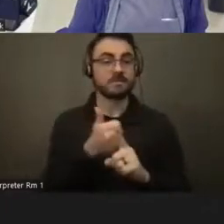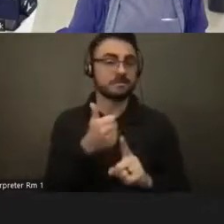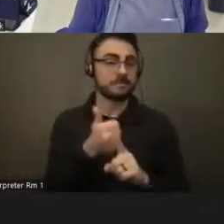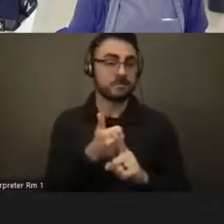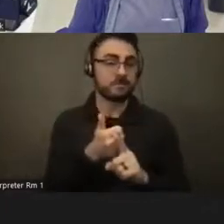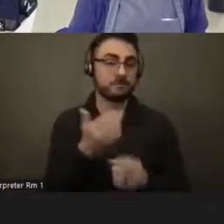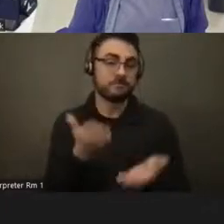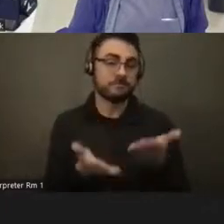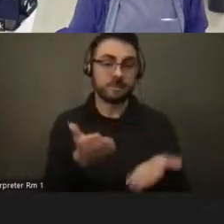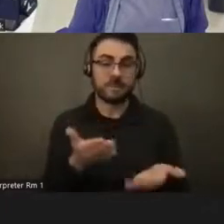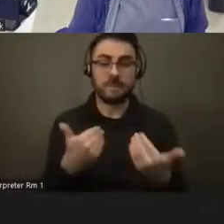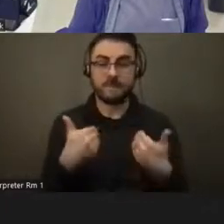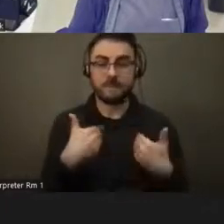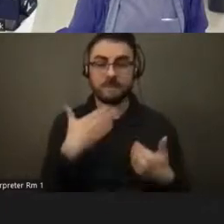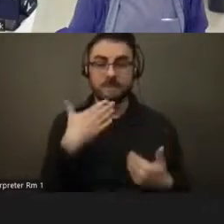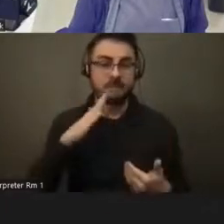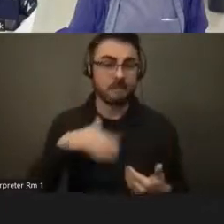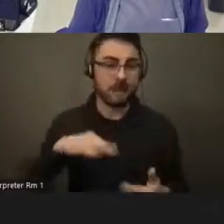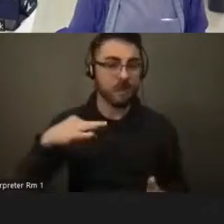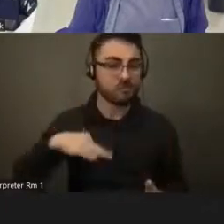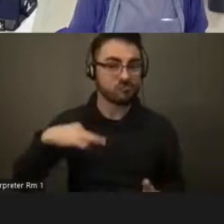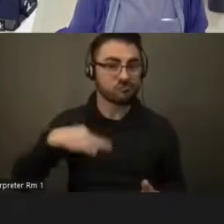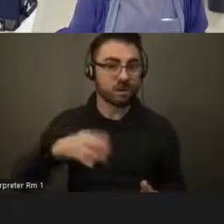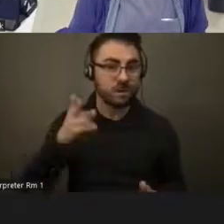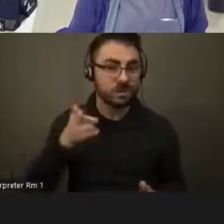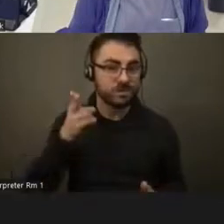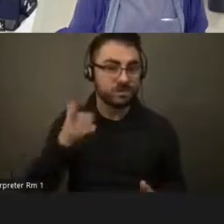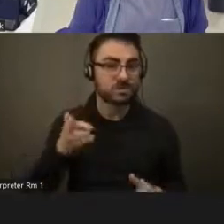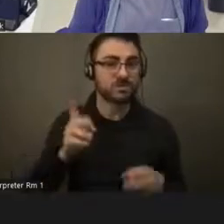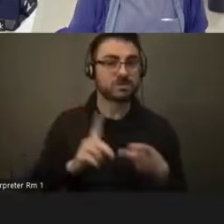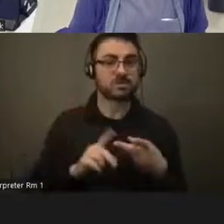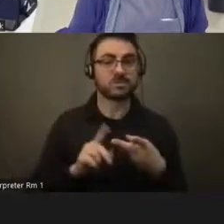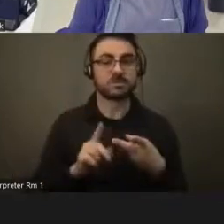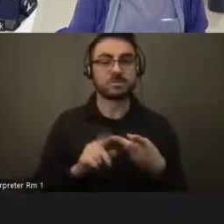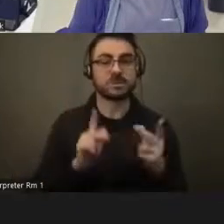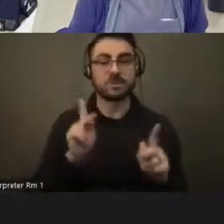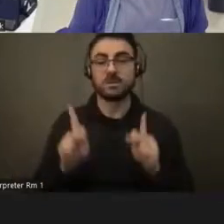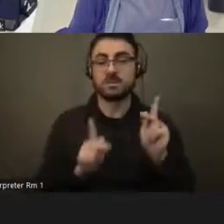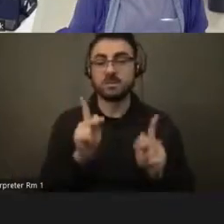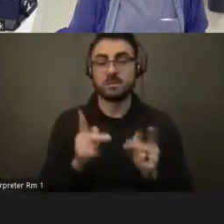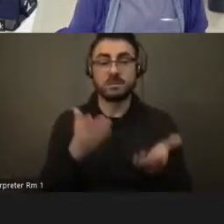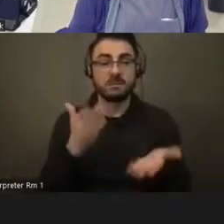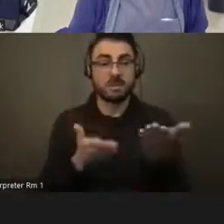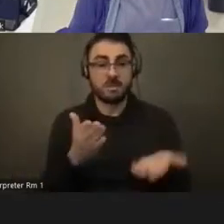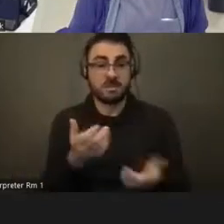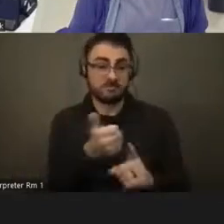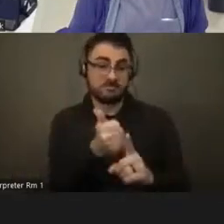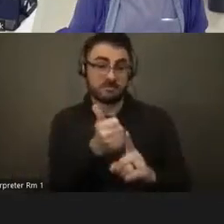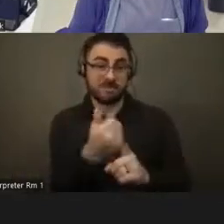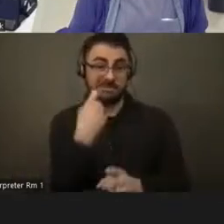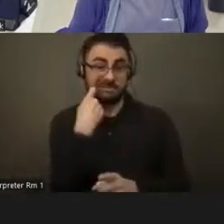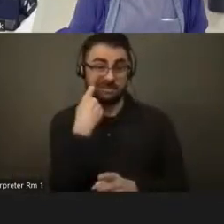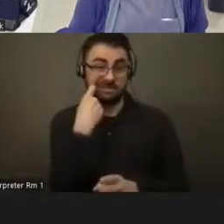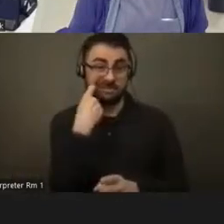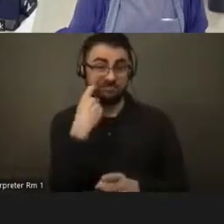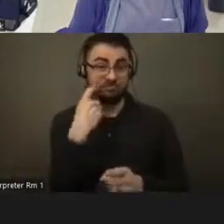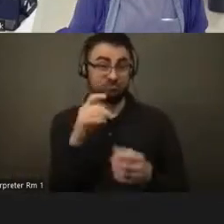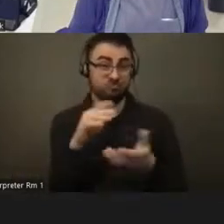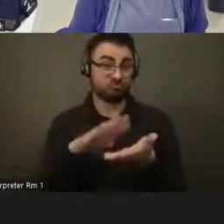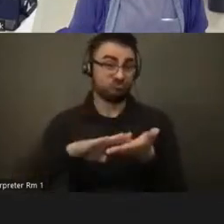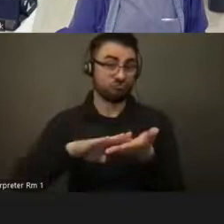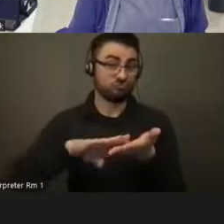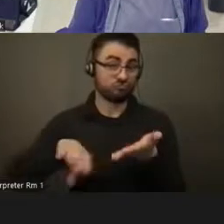bad credit history, people who may be just released from